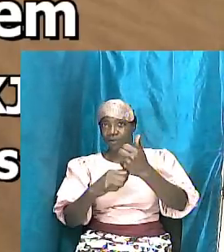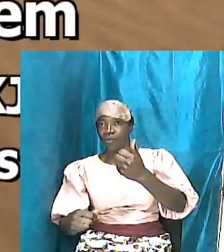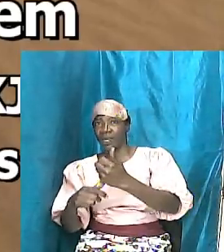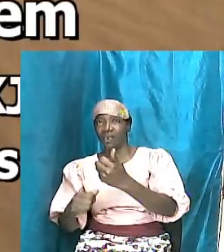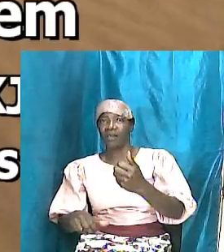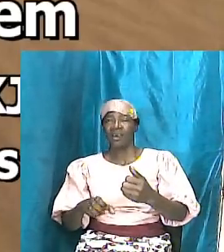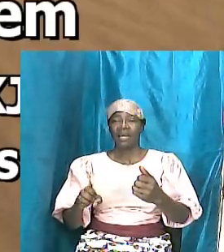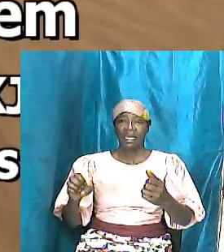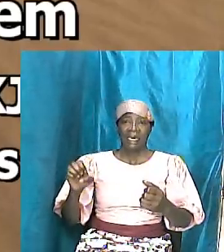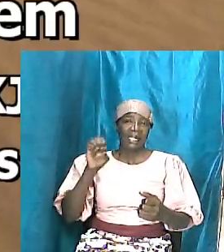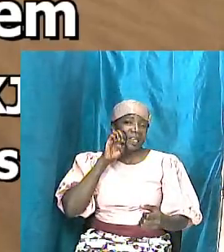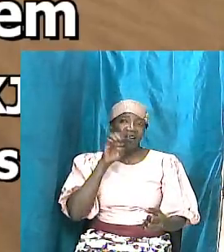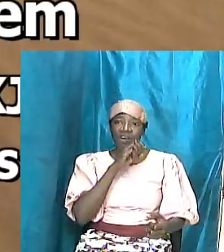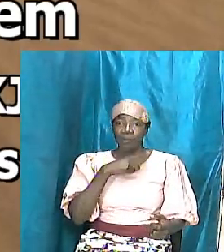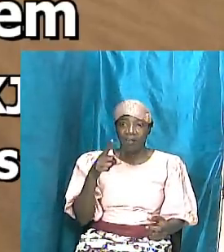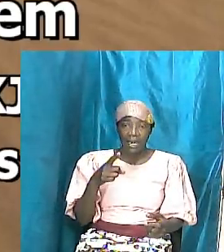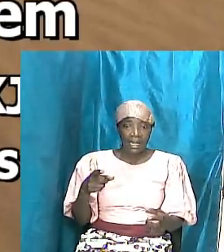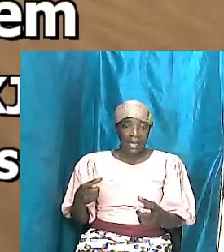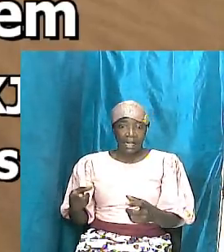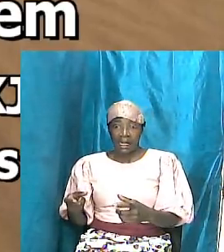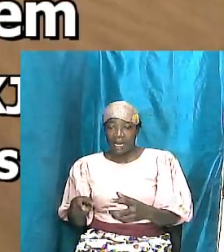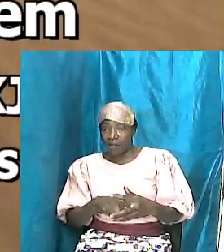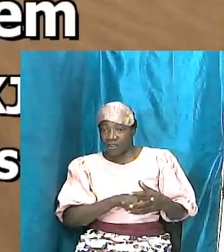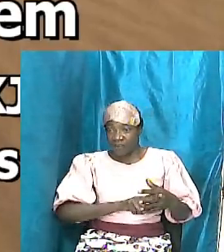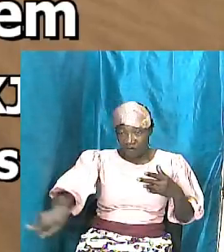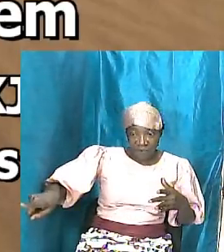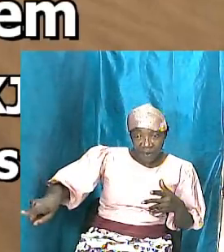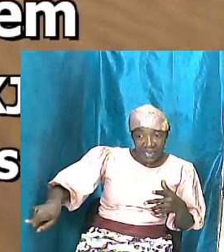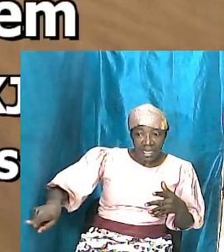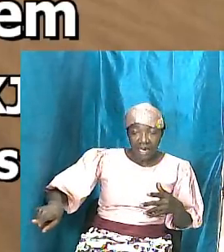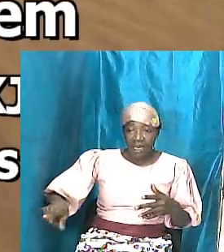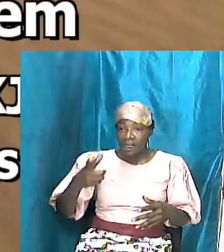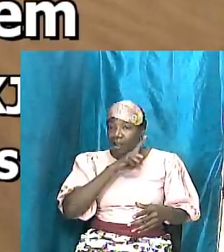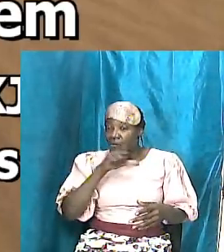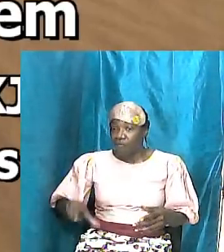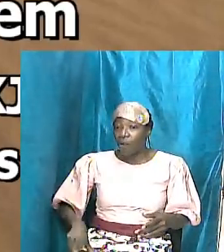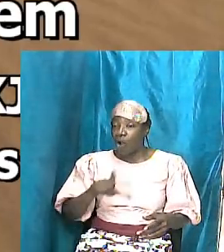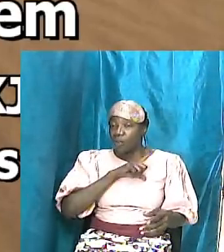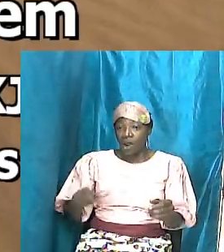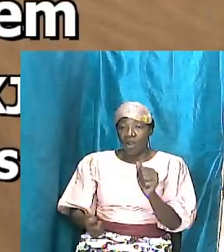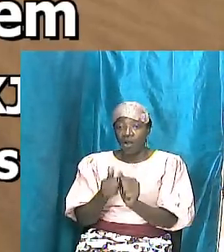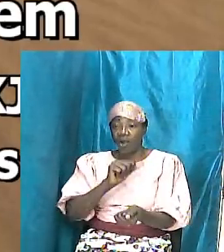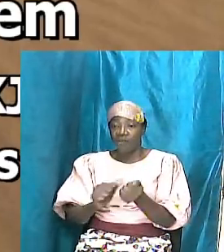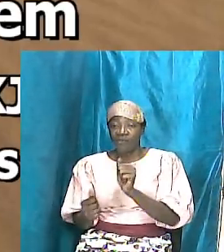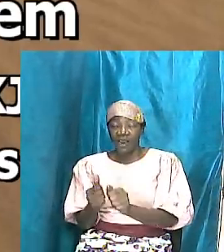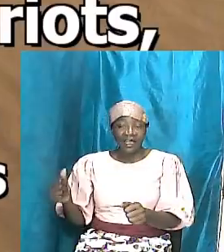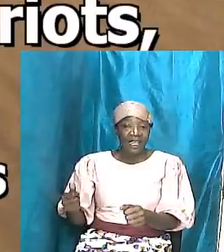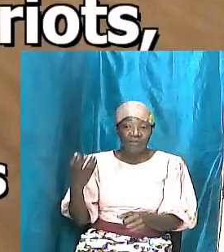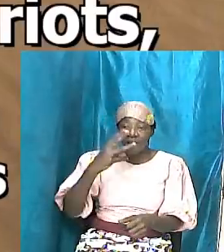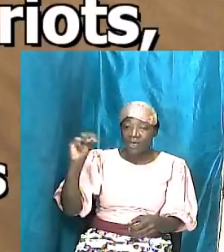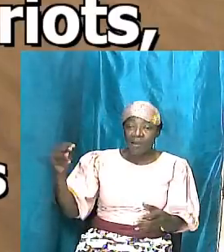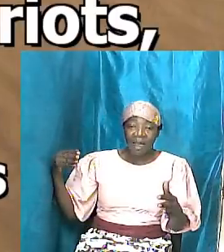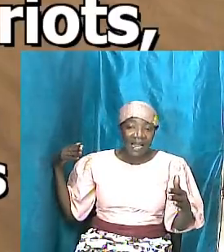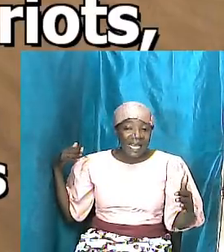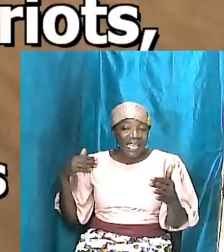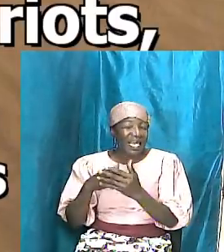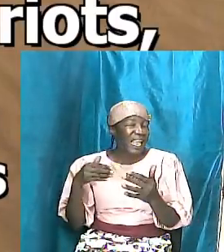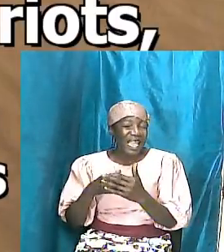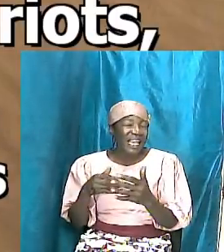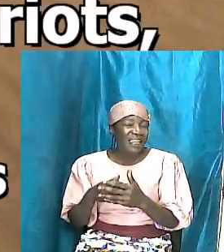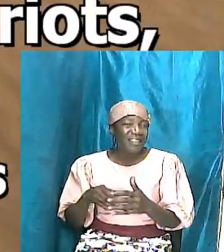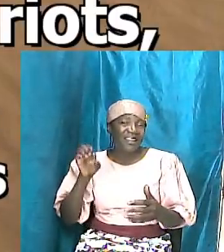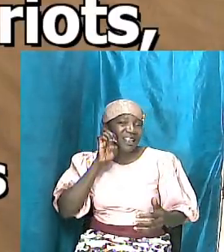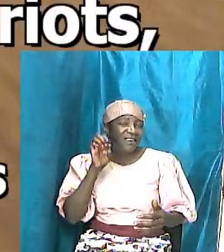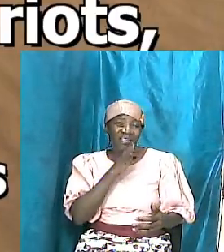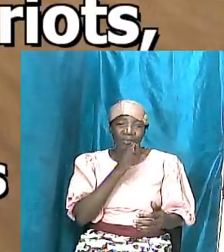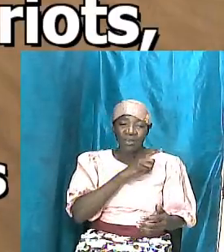us flee from the face of Israel, for the Lord fighteth for them against the Egyptians. And the Lord said